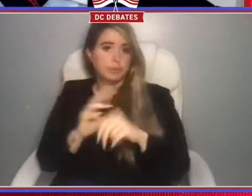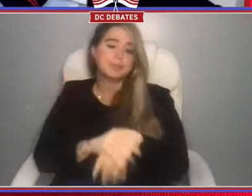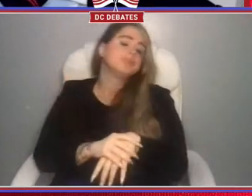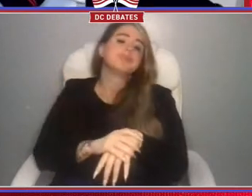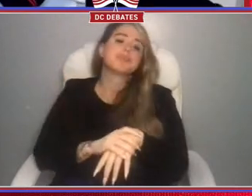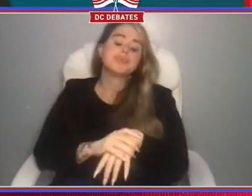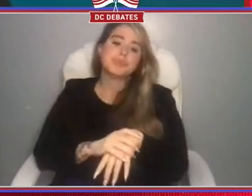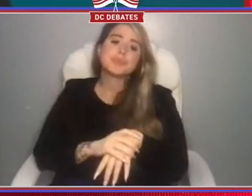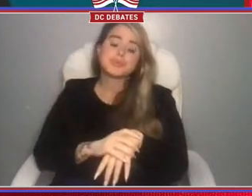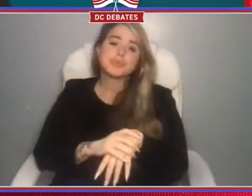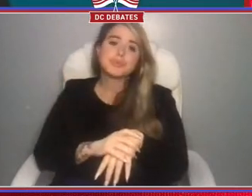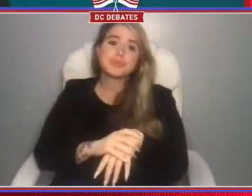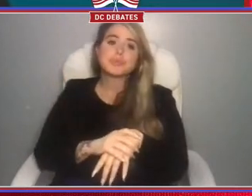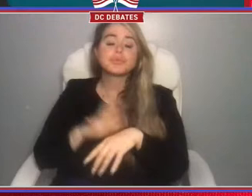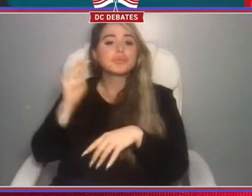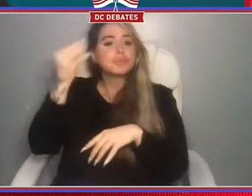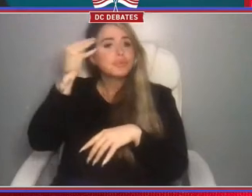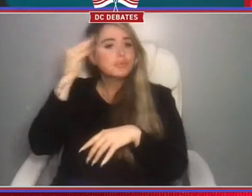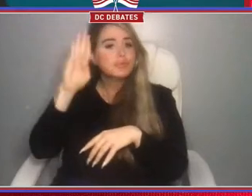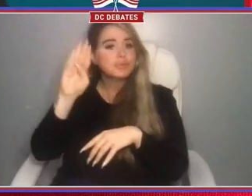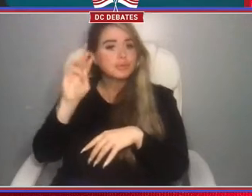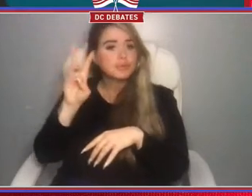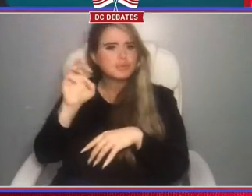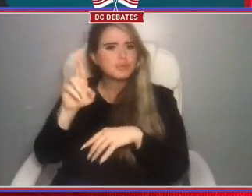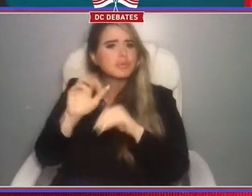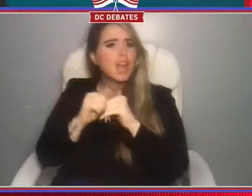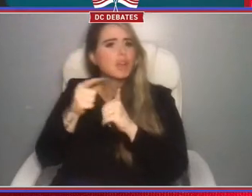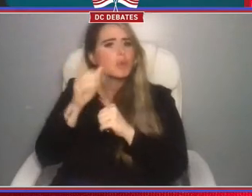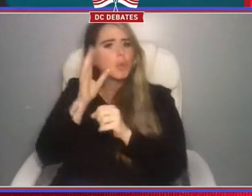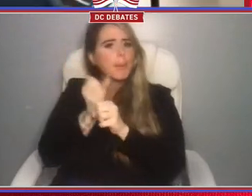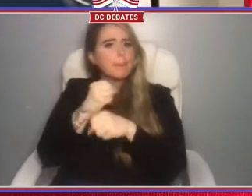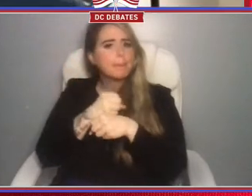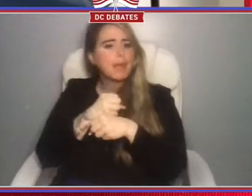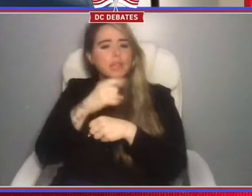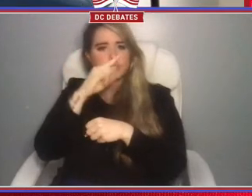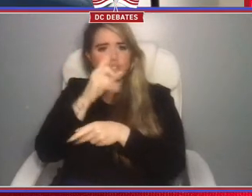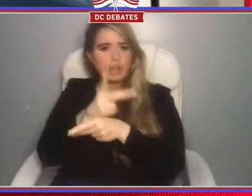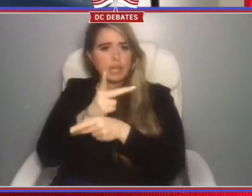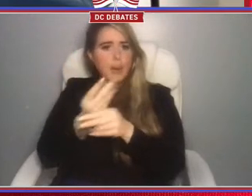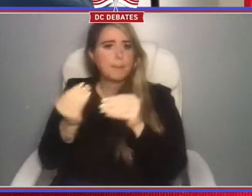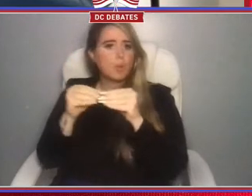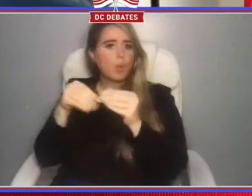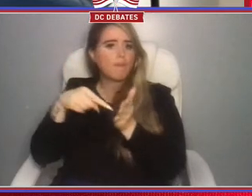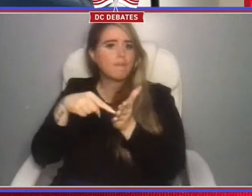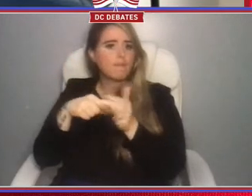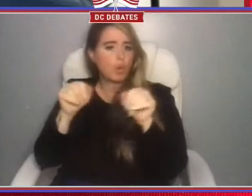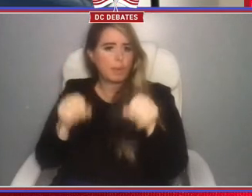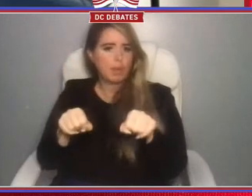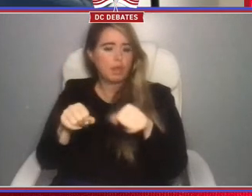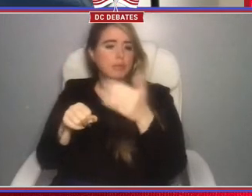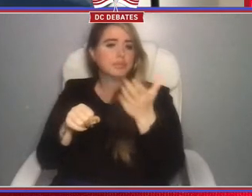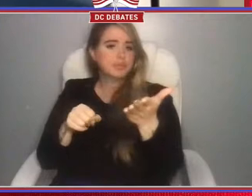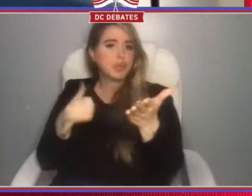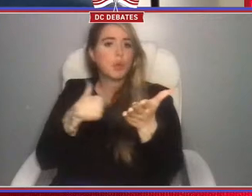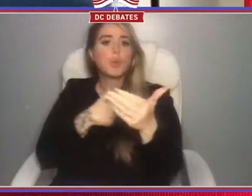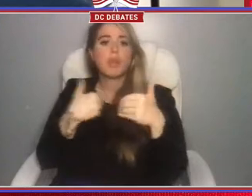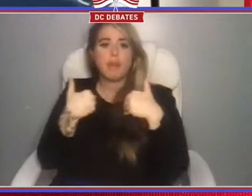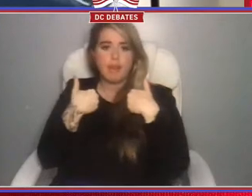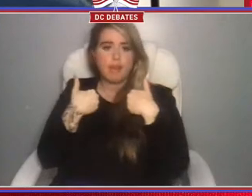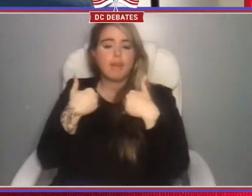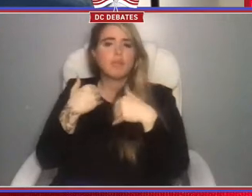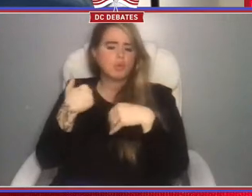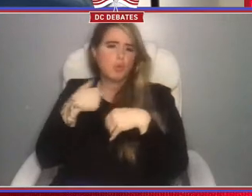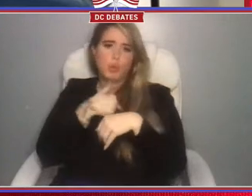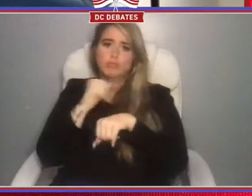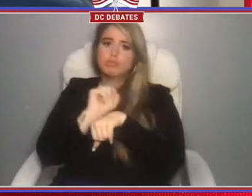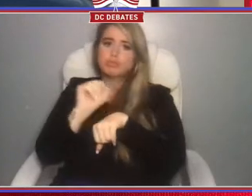Mayor Bowser, what would you do to make childcare more affordable? Well, Julie, we have worked very hard to